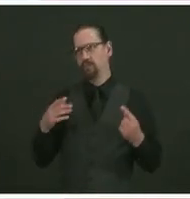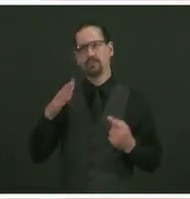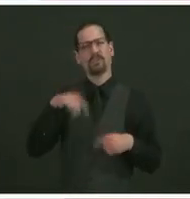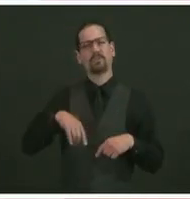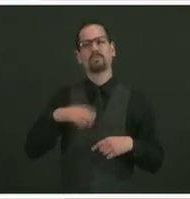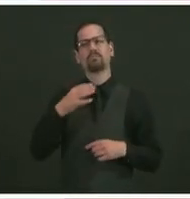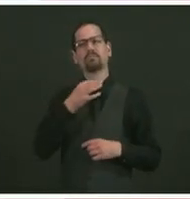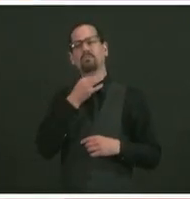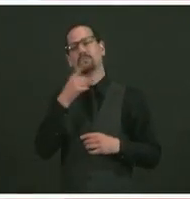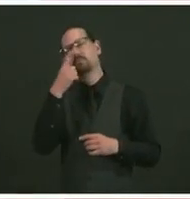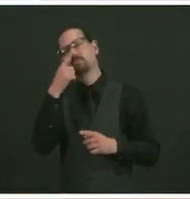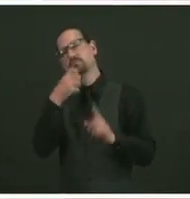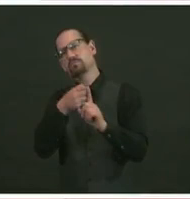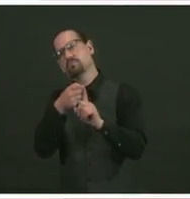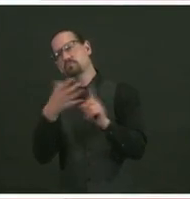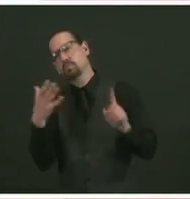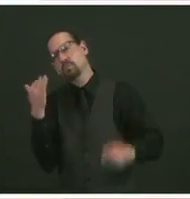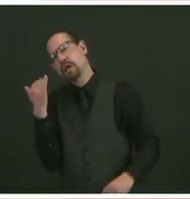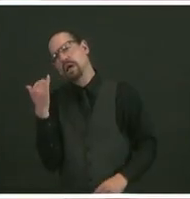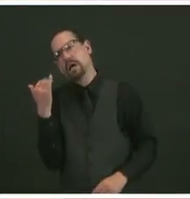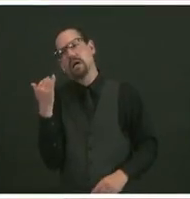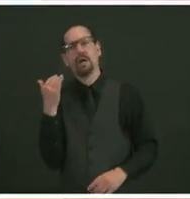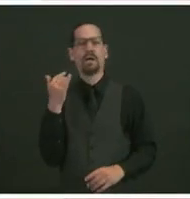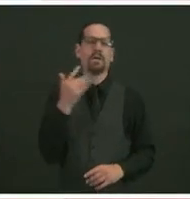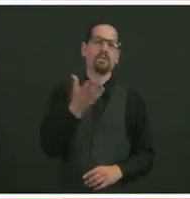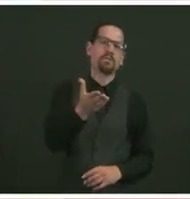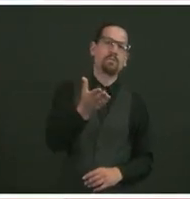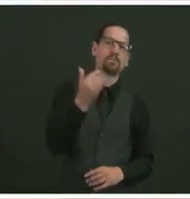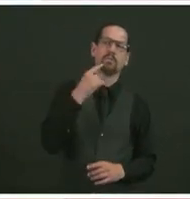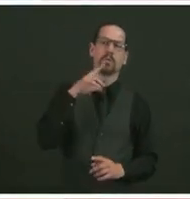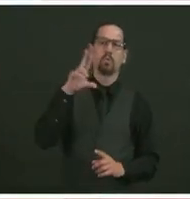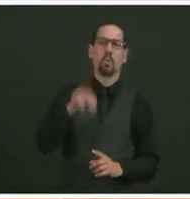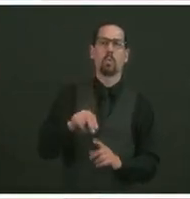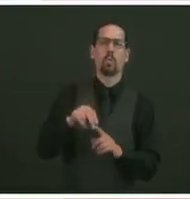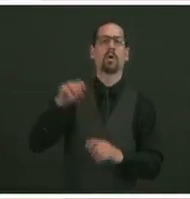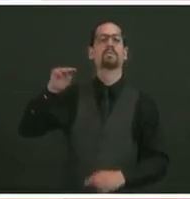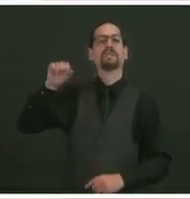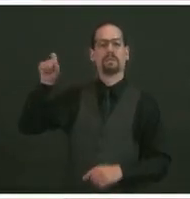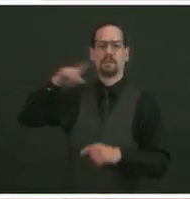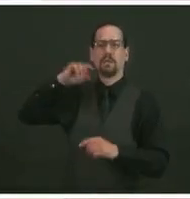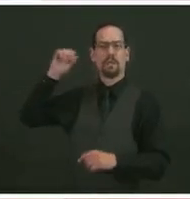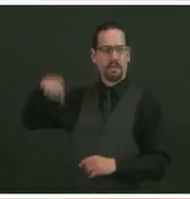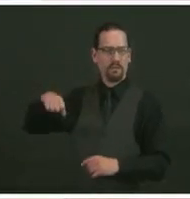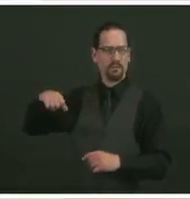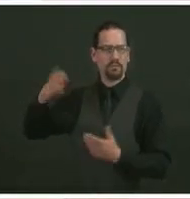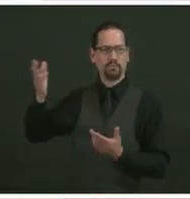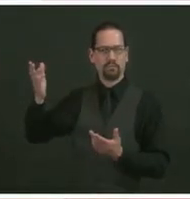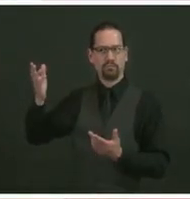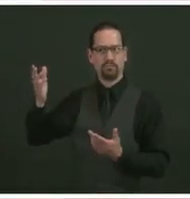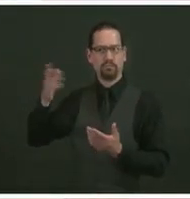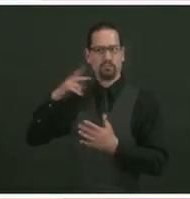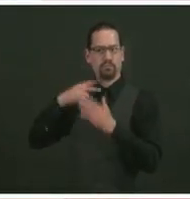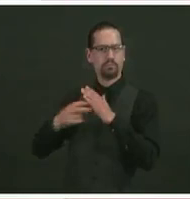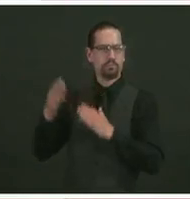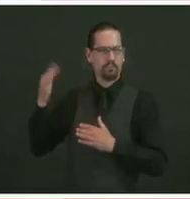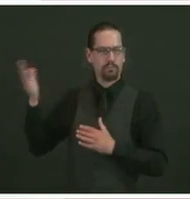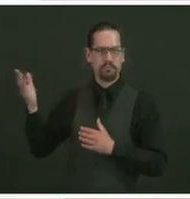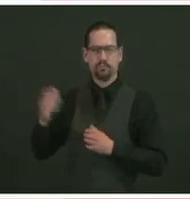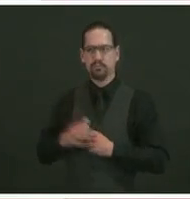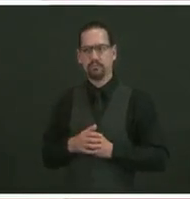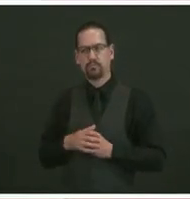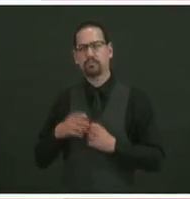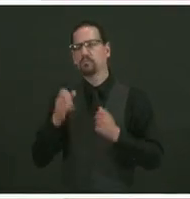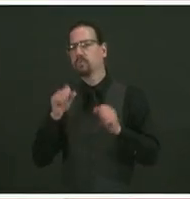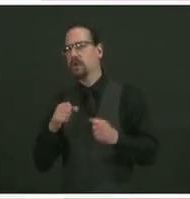some light on the metrics that you guys are looking at to determine when you will allow that to happen again? I know you mentioned yesterday potentially